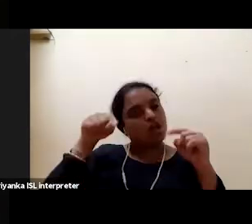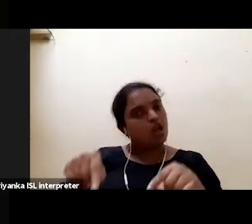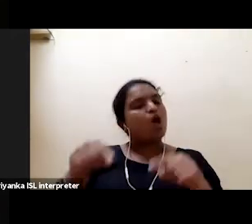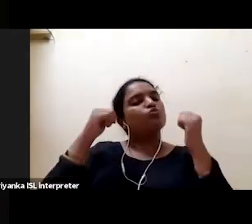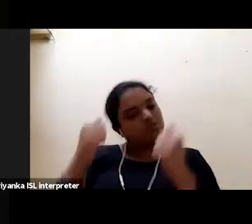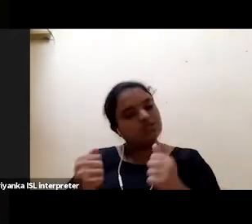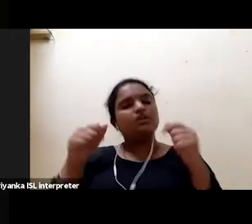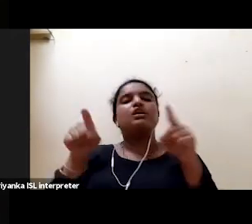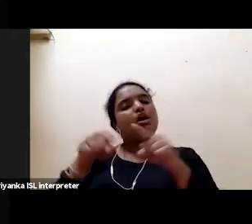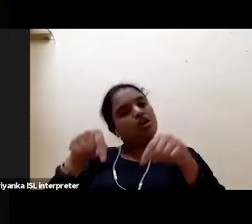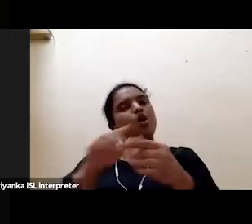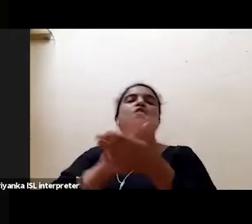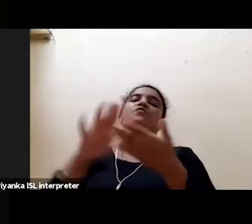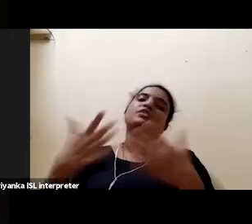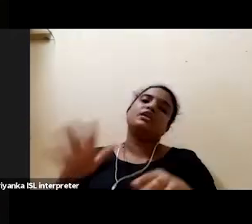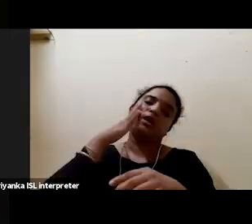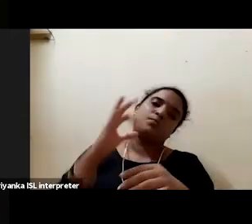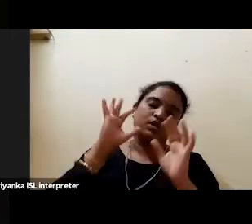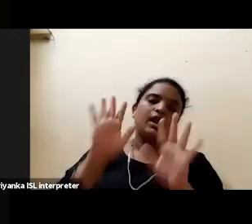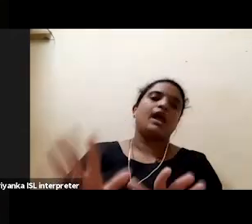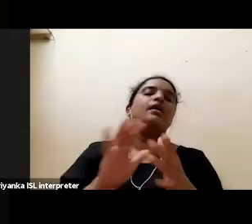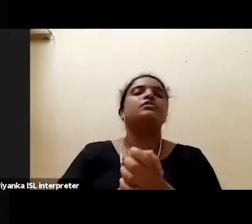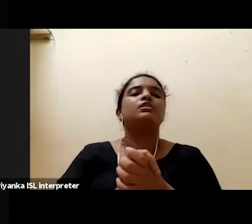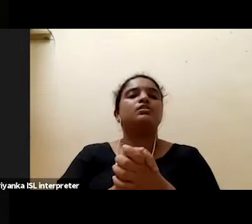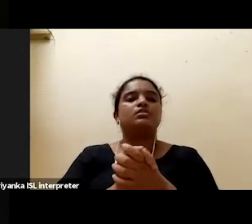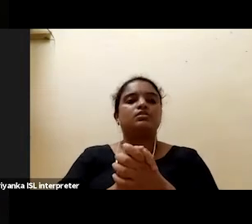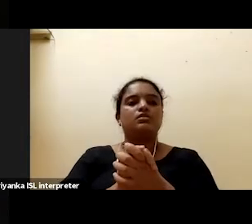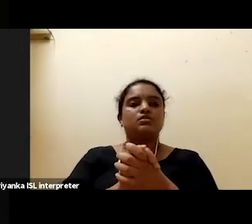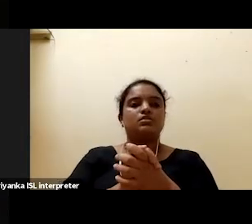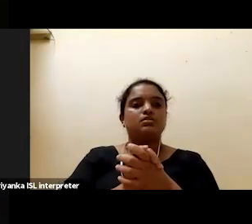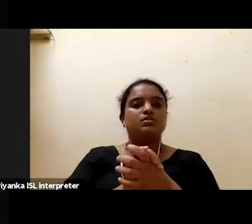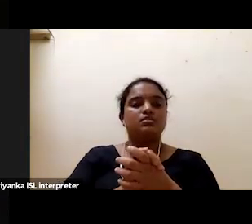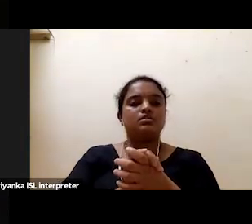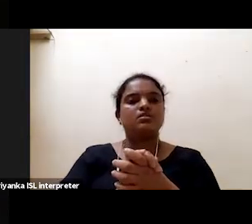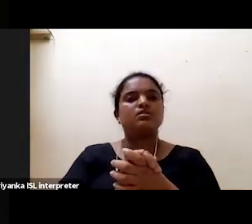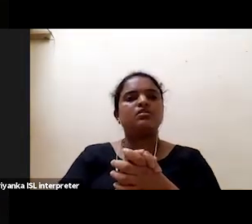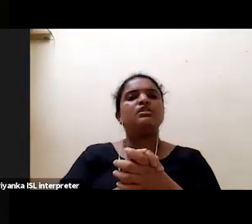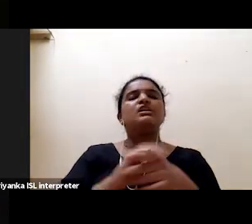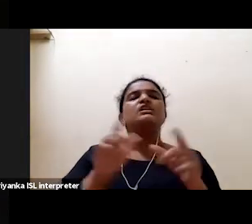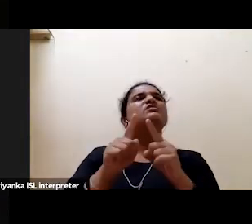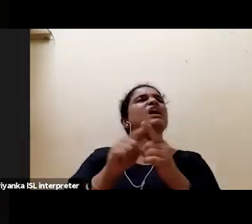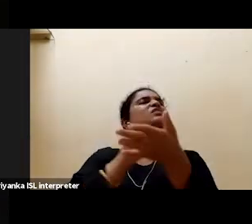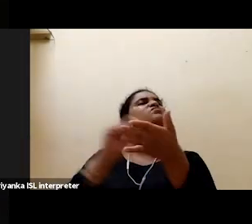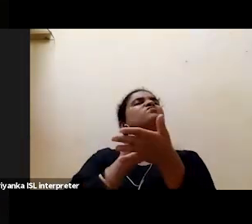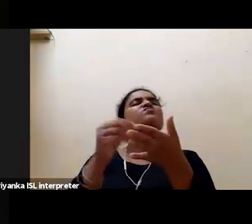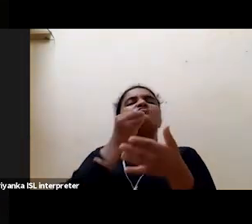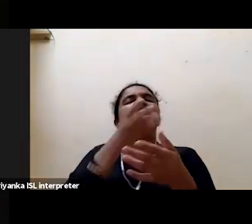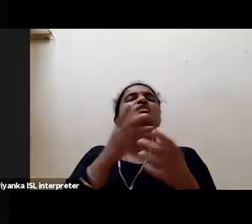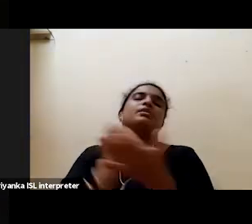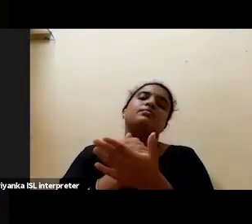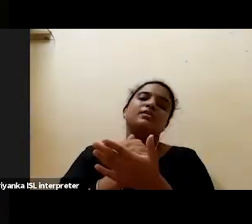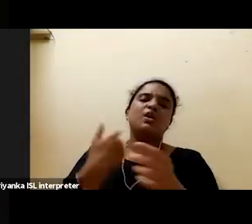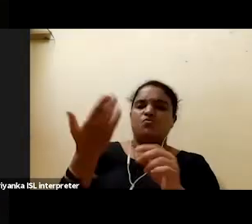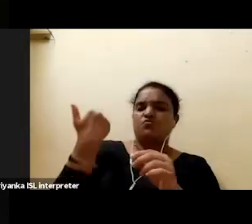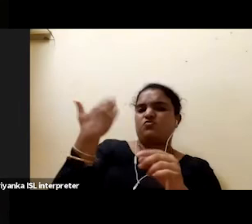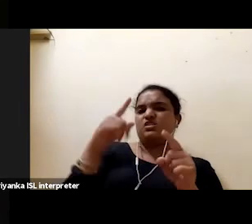thing, and no matter how it is. Um, Keep the writing simple and clear. I read something